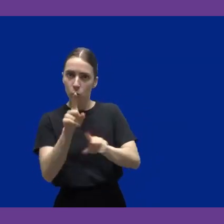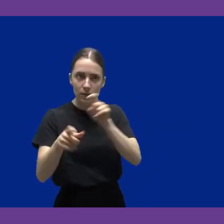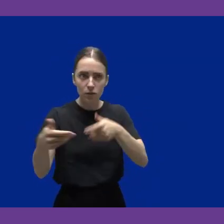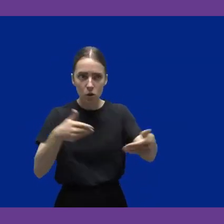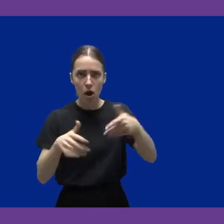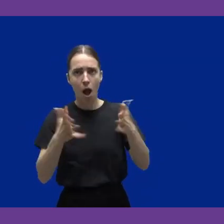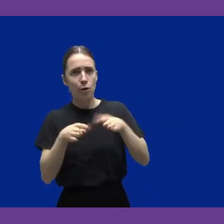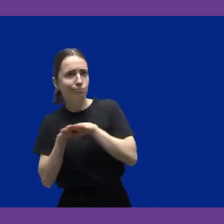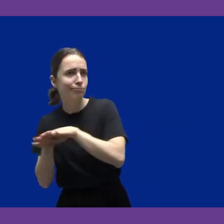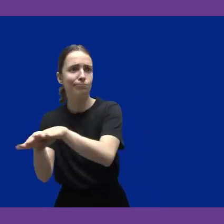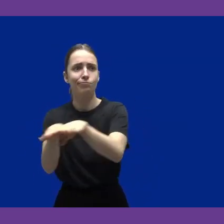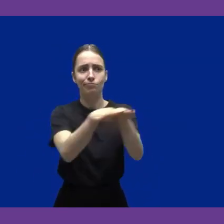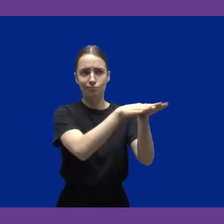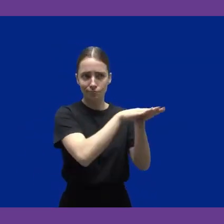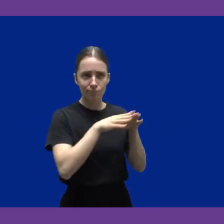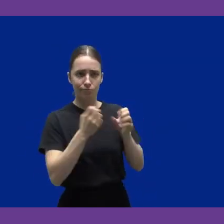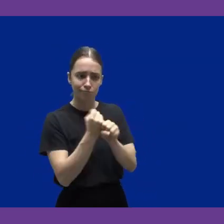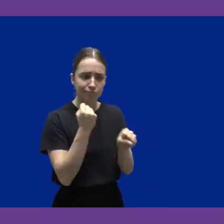Fernando, thank you very much.